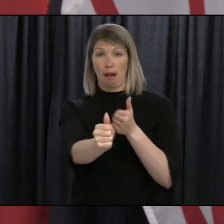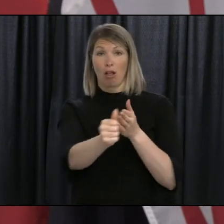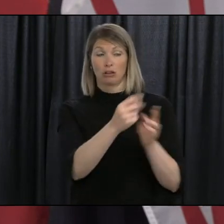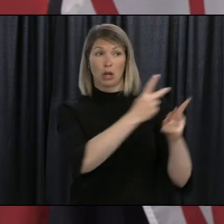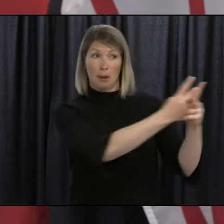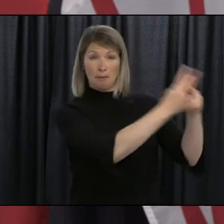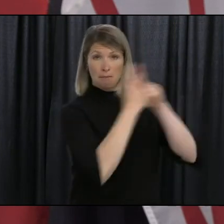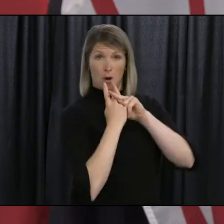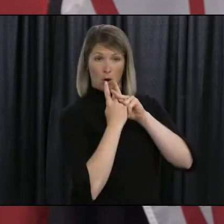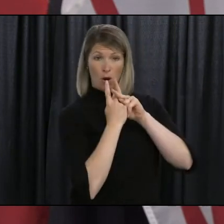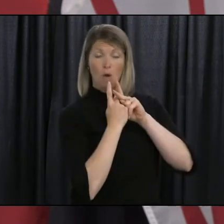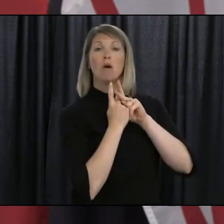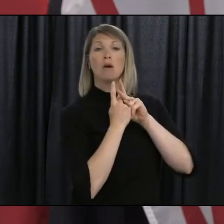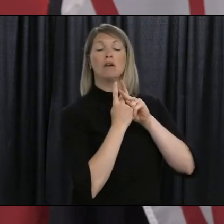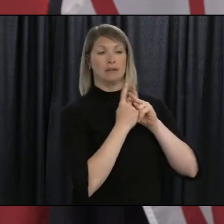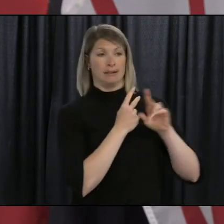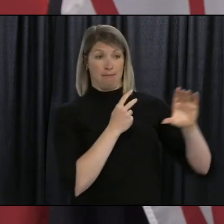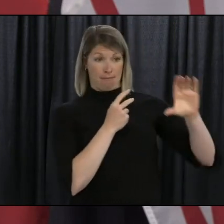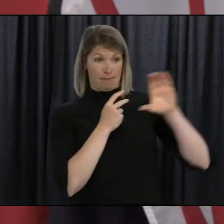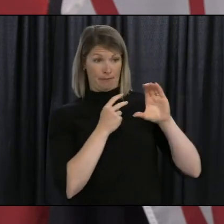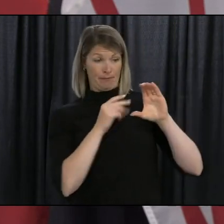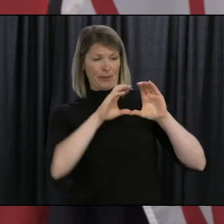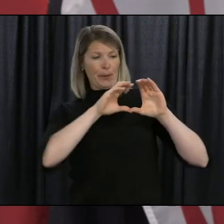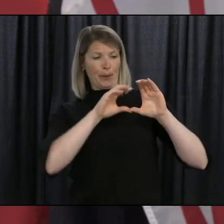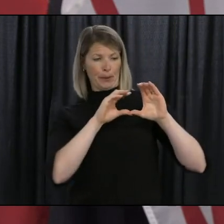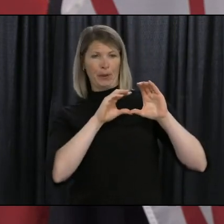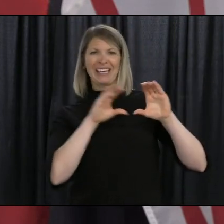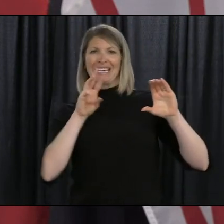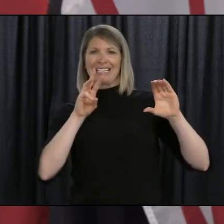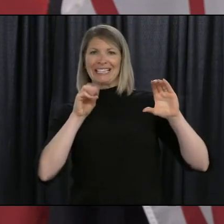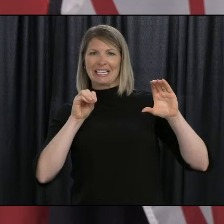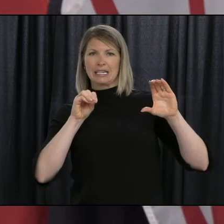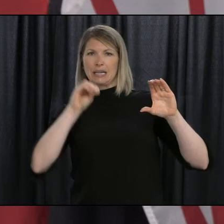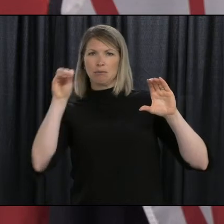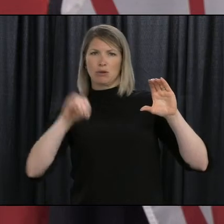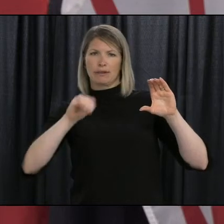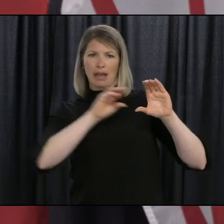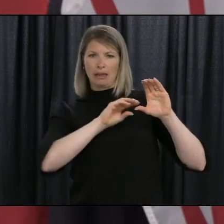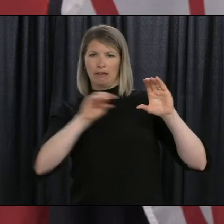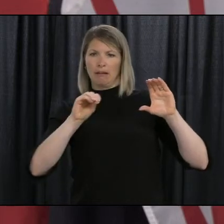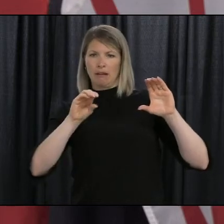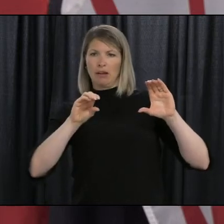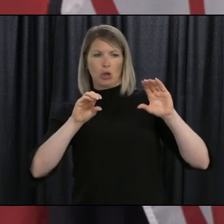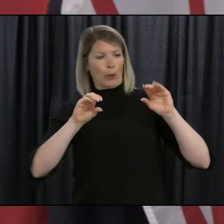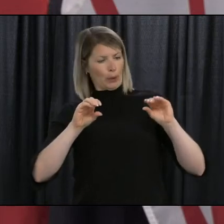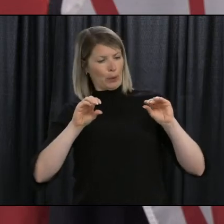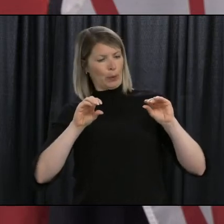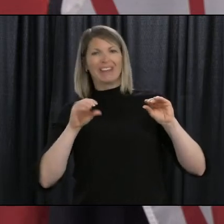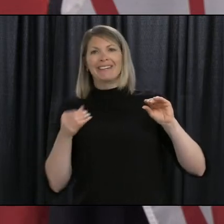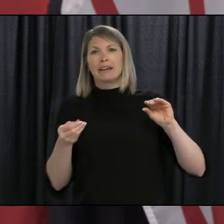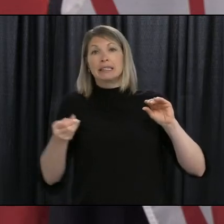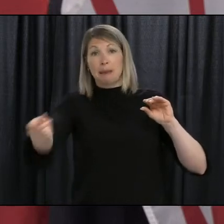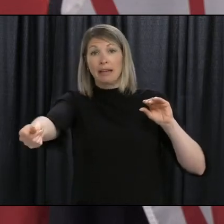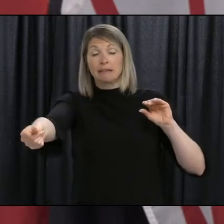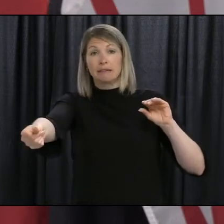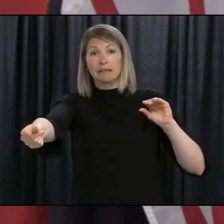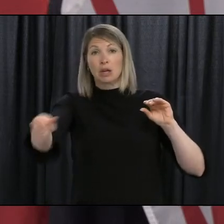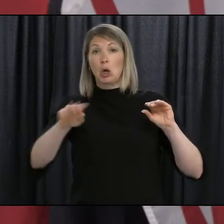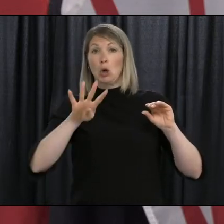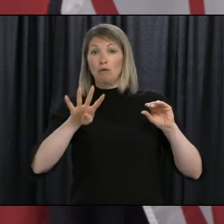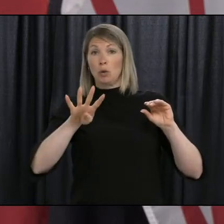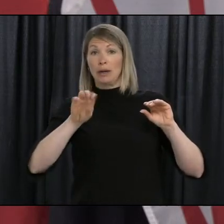As we move forward, as we continue to move forward and get a better understanding of what revenues will be for the province, we'll be in a